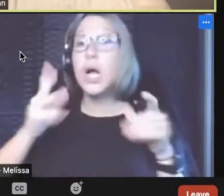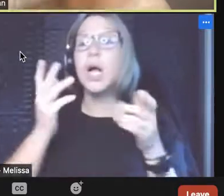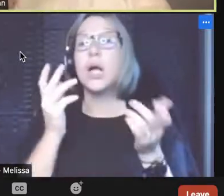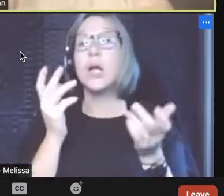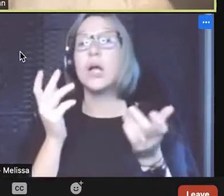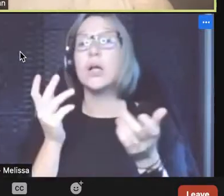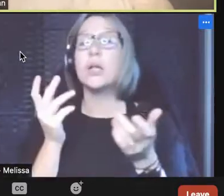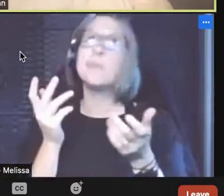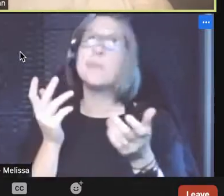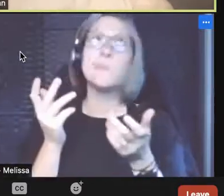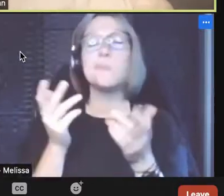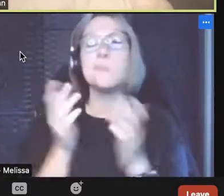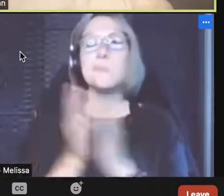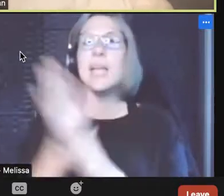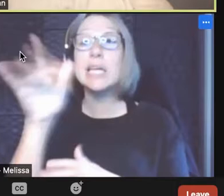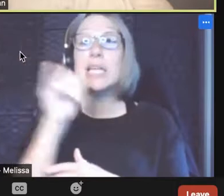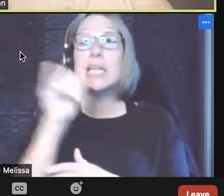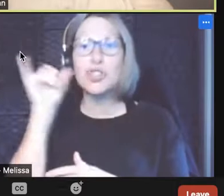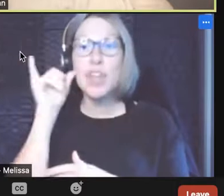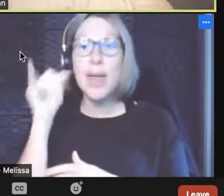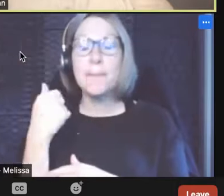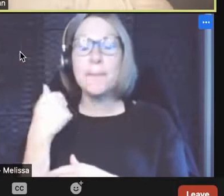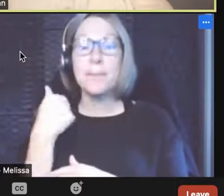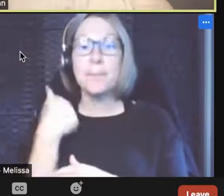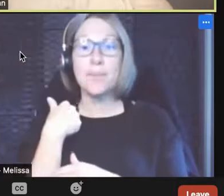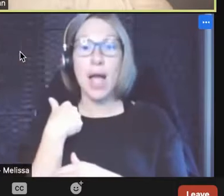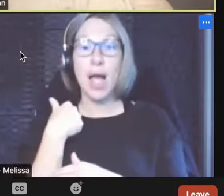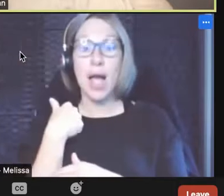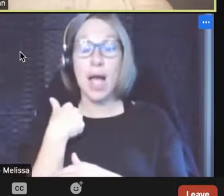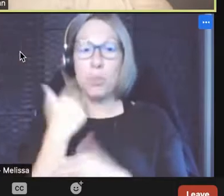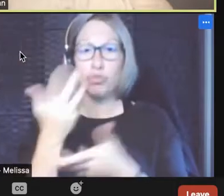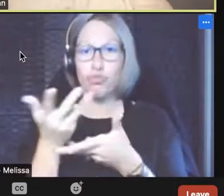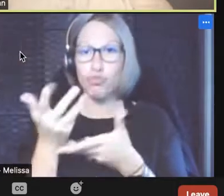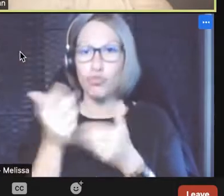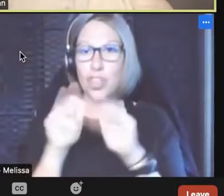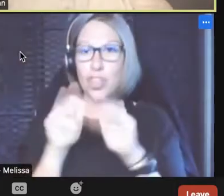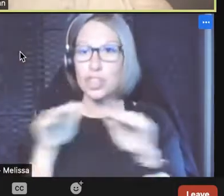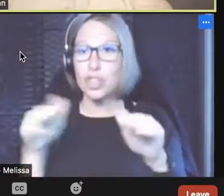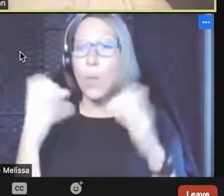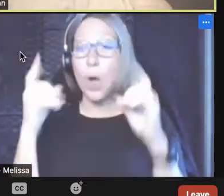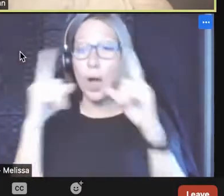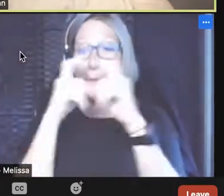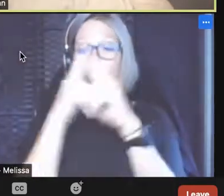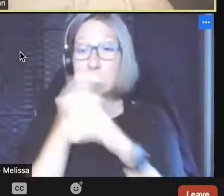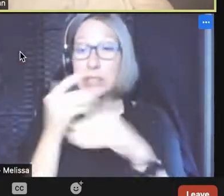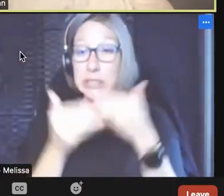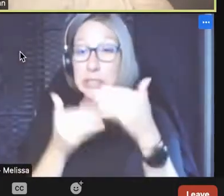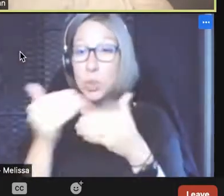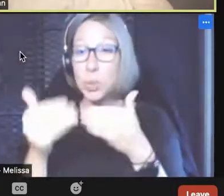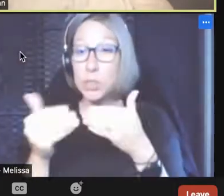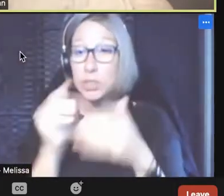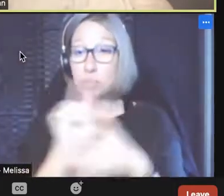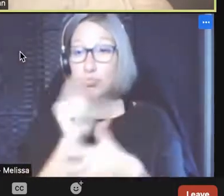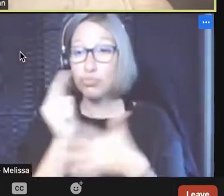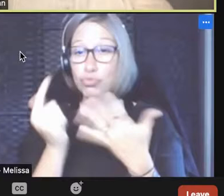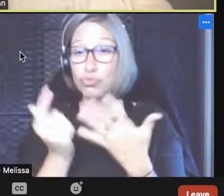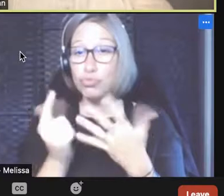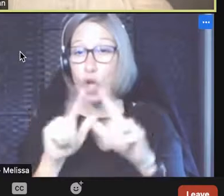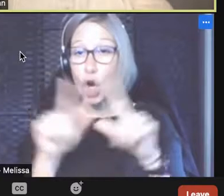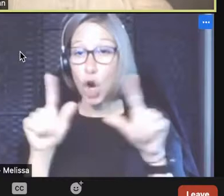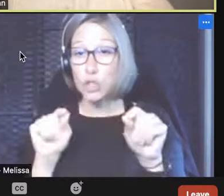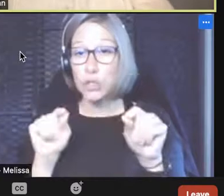So yesterday I did a thing with a child. I wanted to do the complexity sequence cards with the child. This child wasn't going to